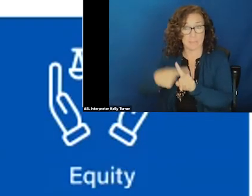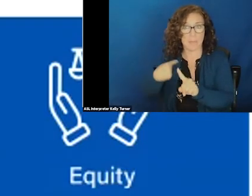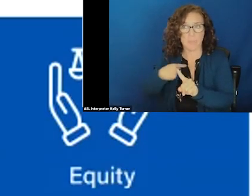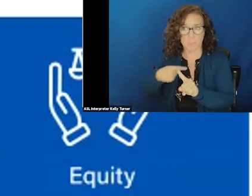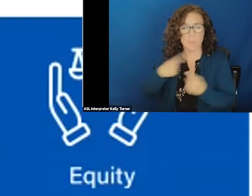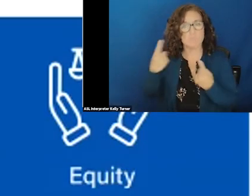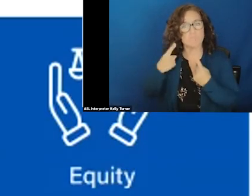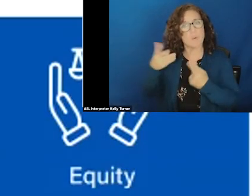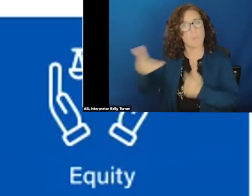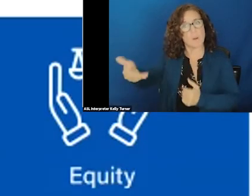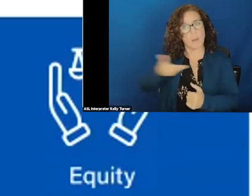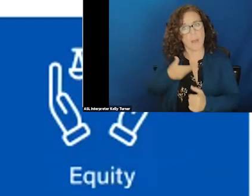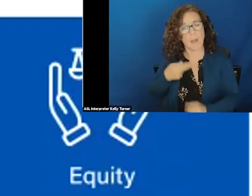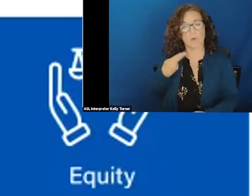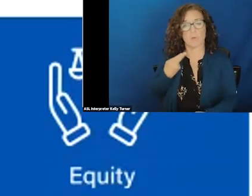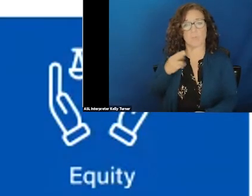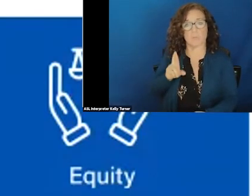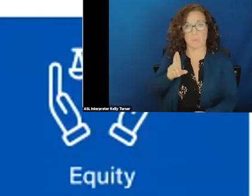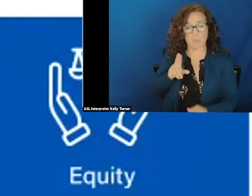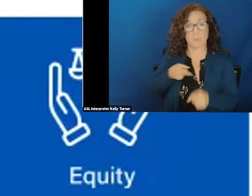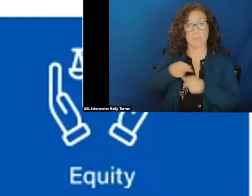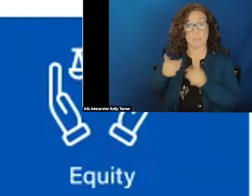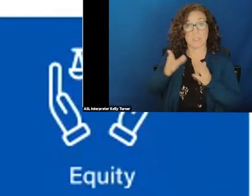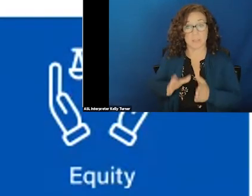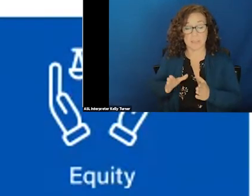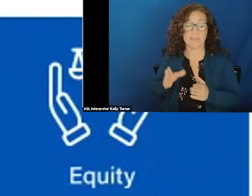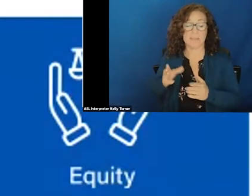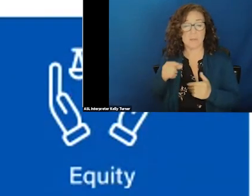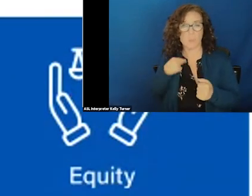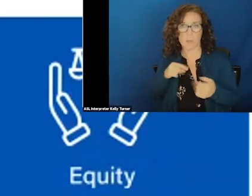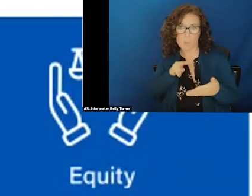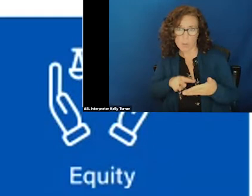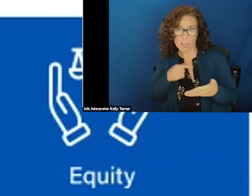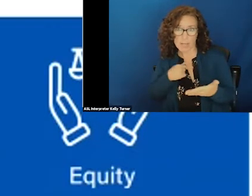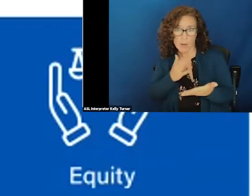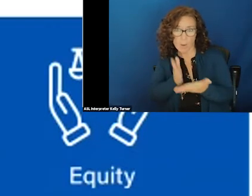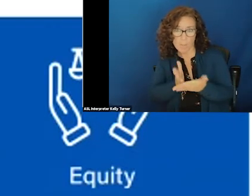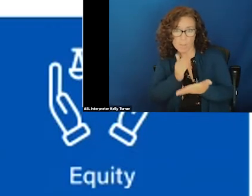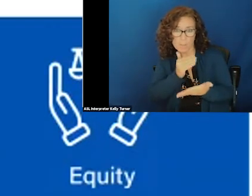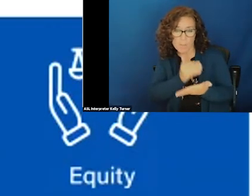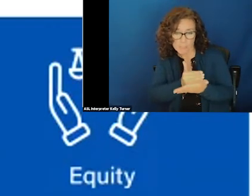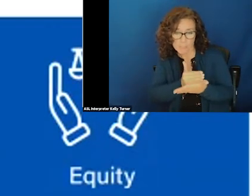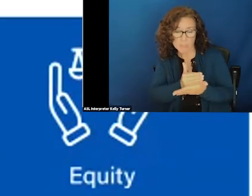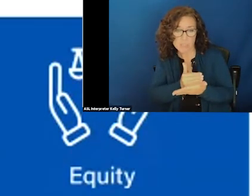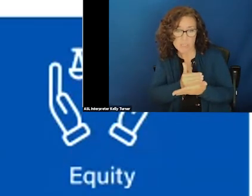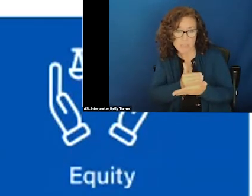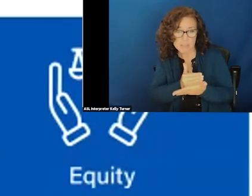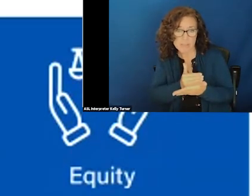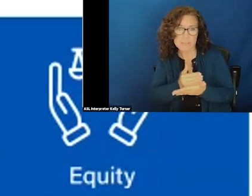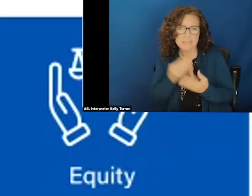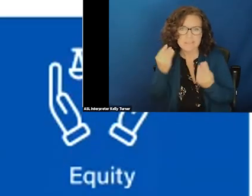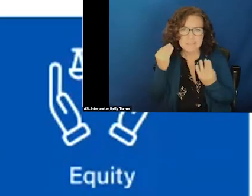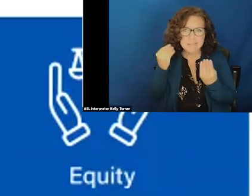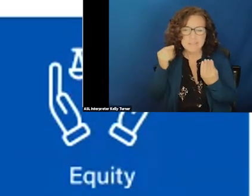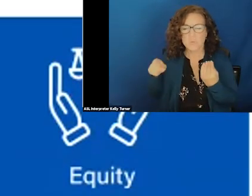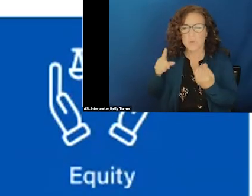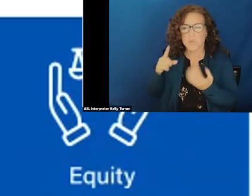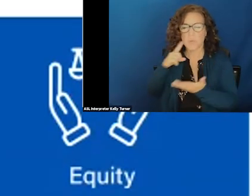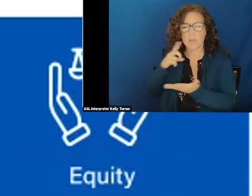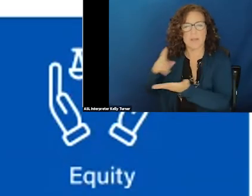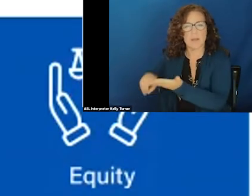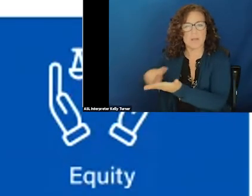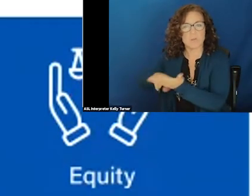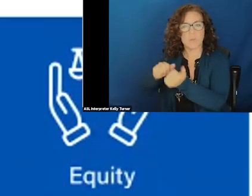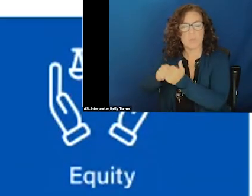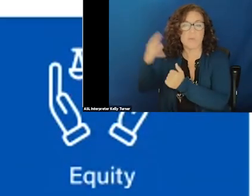contract with an outside agency to do some of the hiring and do some of that work internally. We